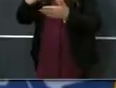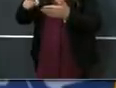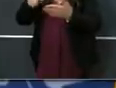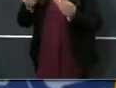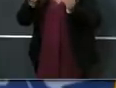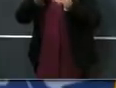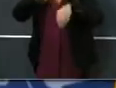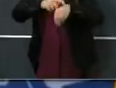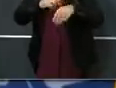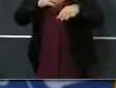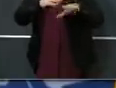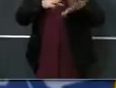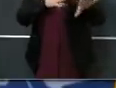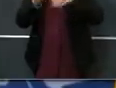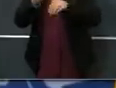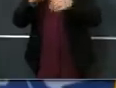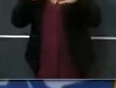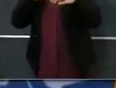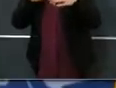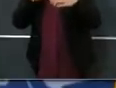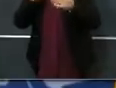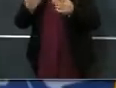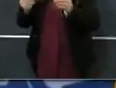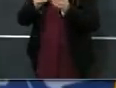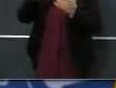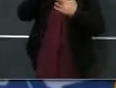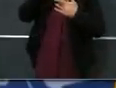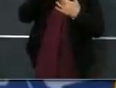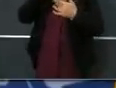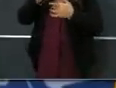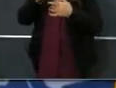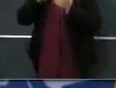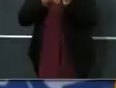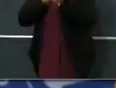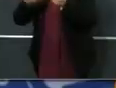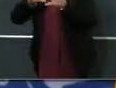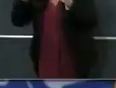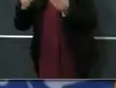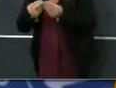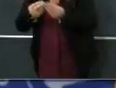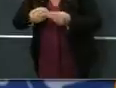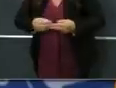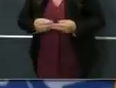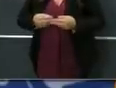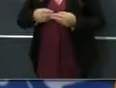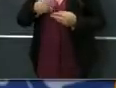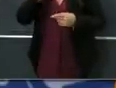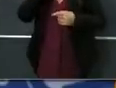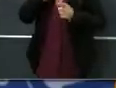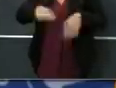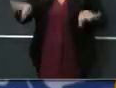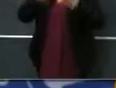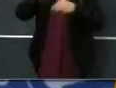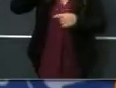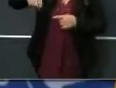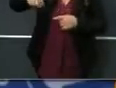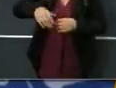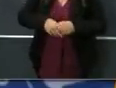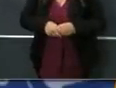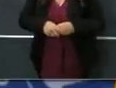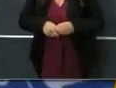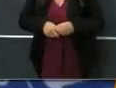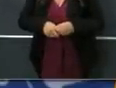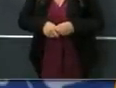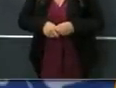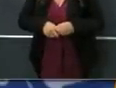off if they are ill, and be able to also support their families at the time of greatest need. We're working closely with our